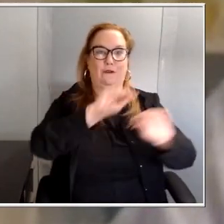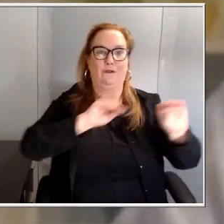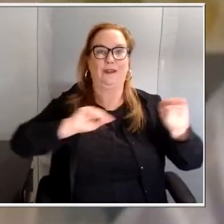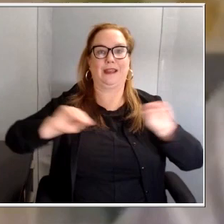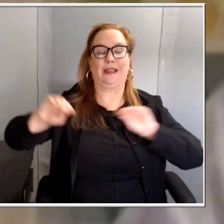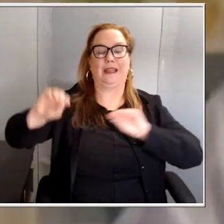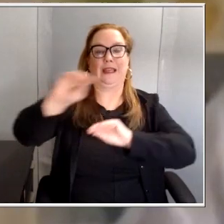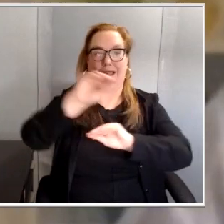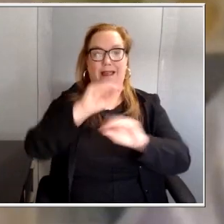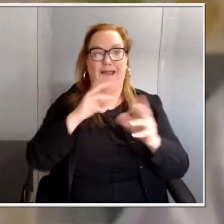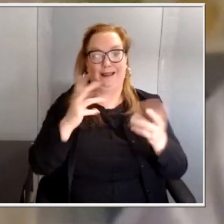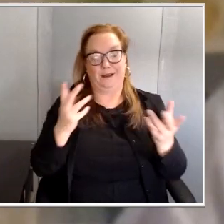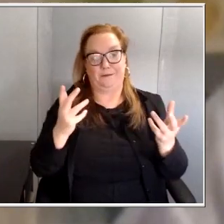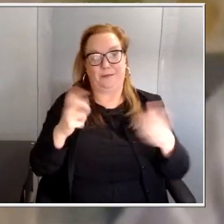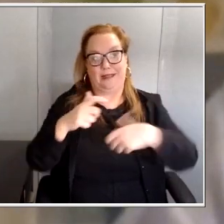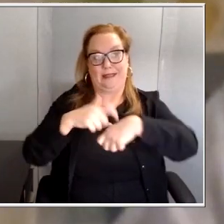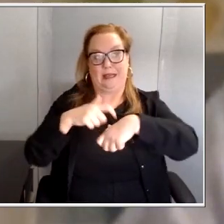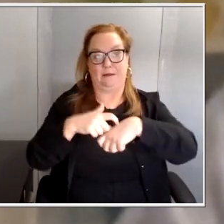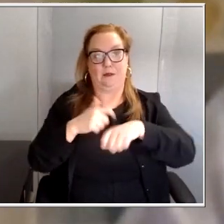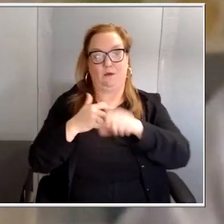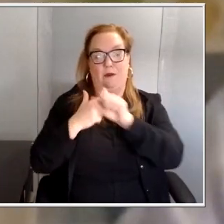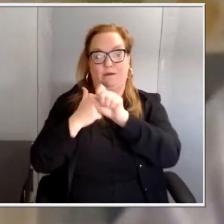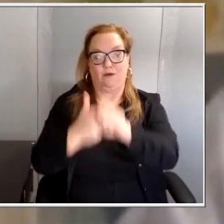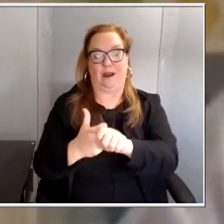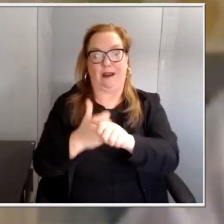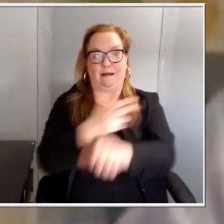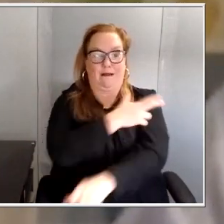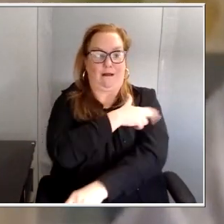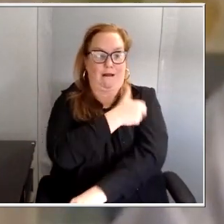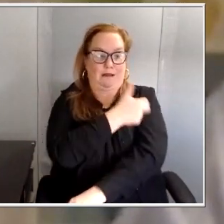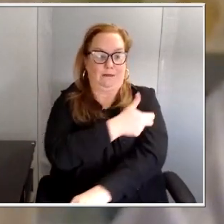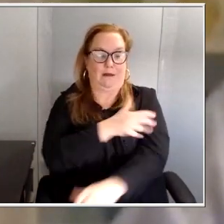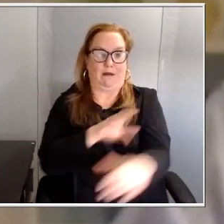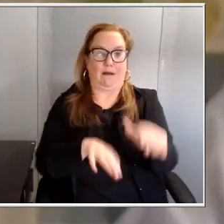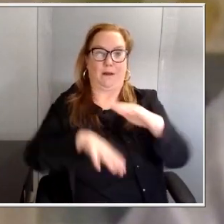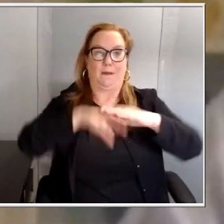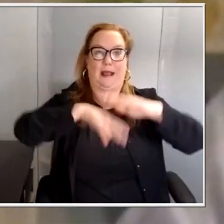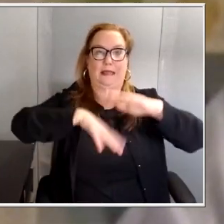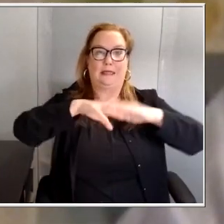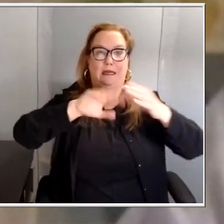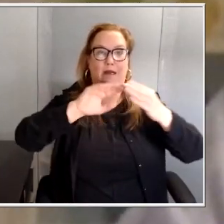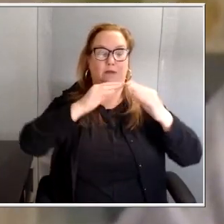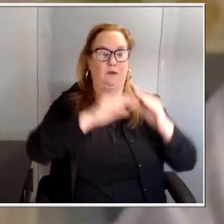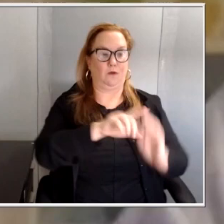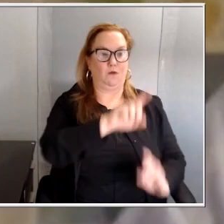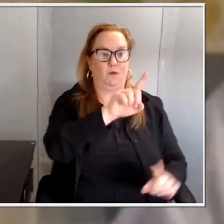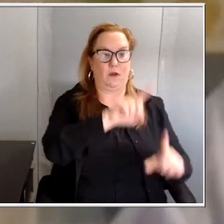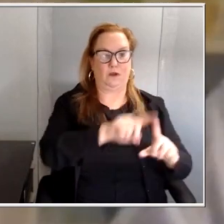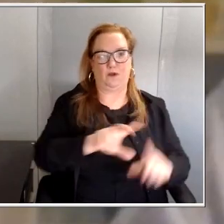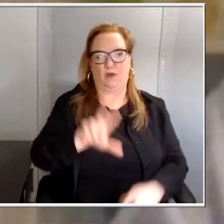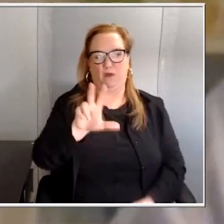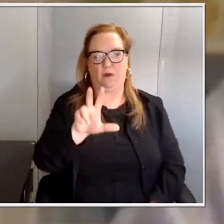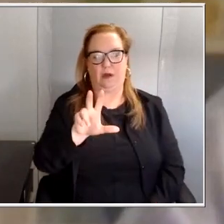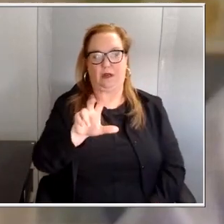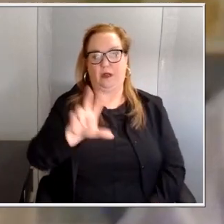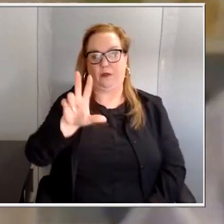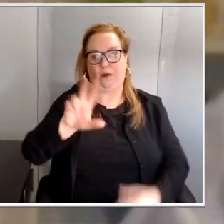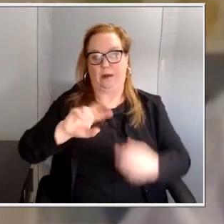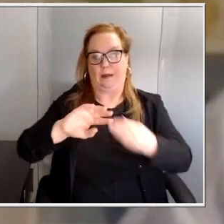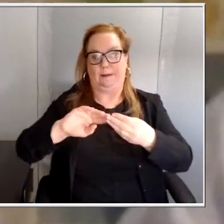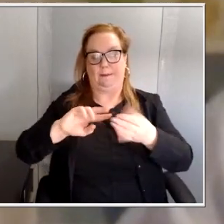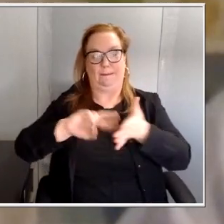times. We've tracked facility capacity update, which is a 1 to 3 scale, that 3 means there's